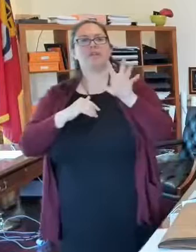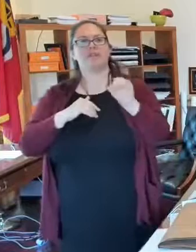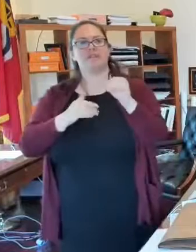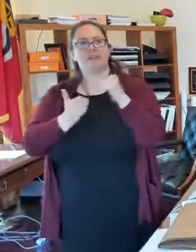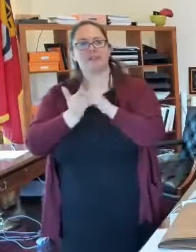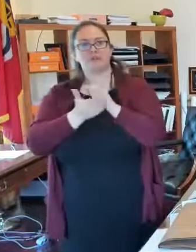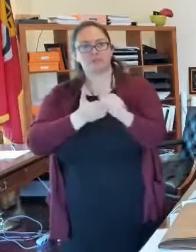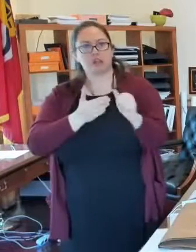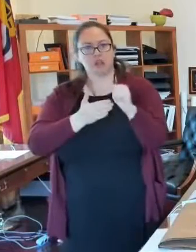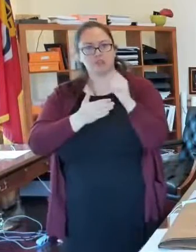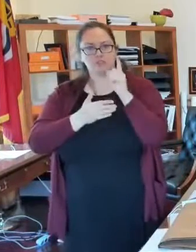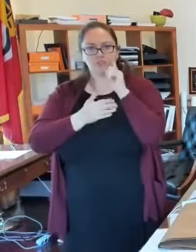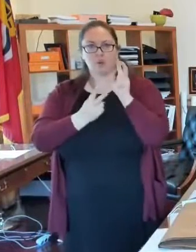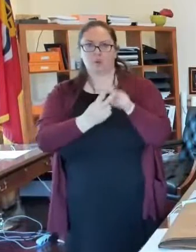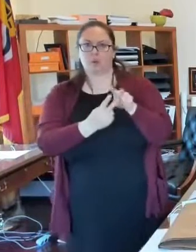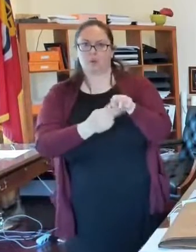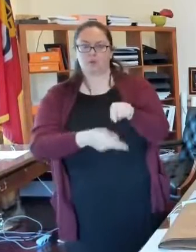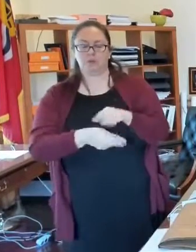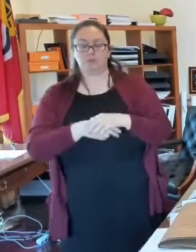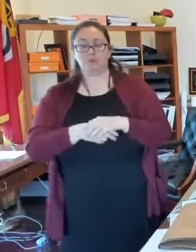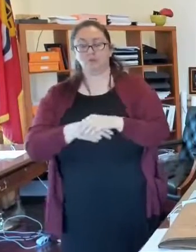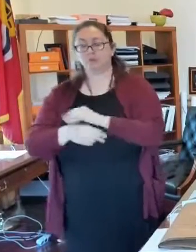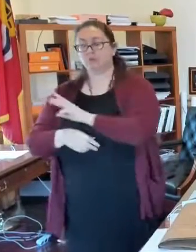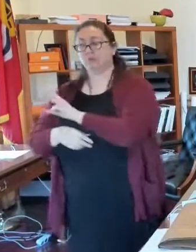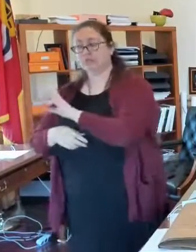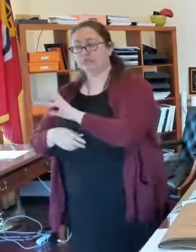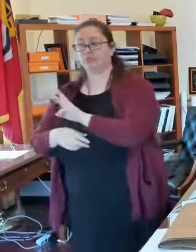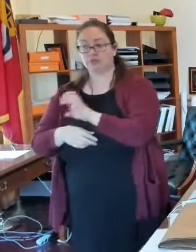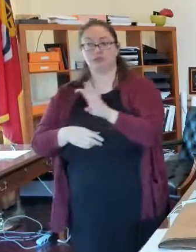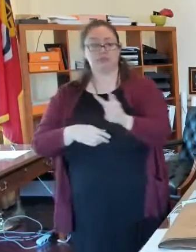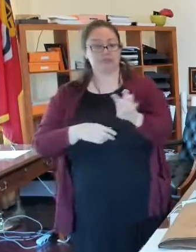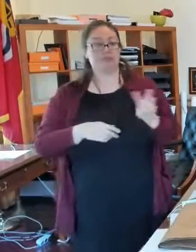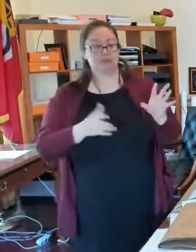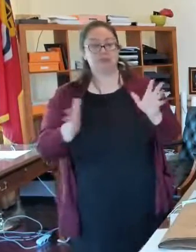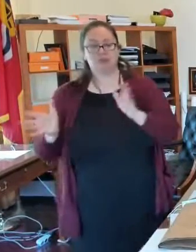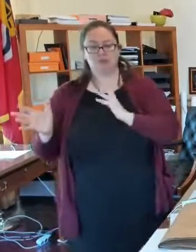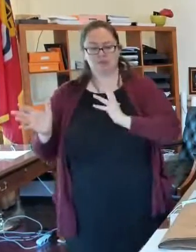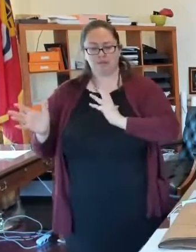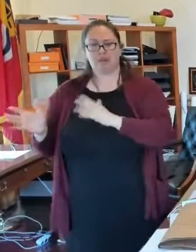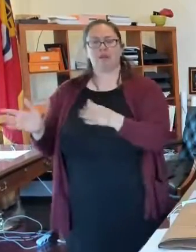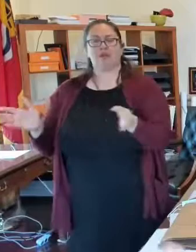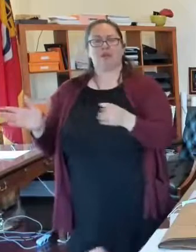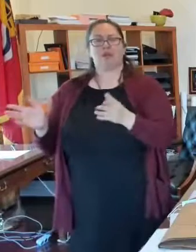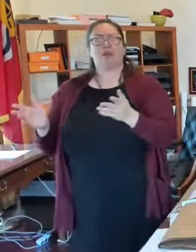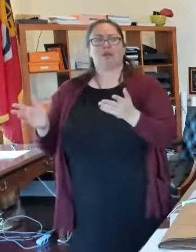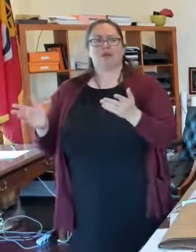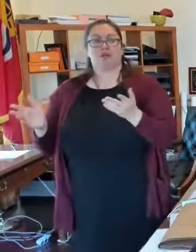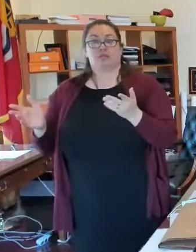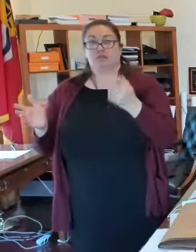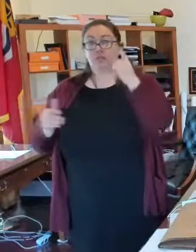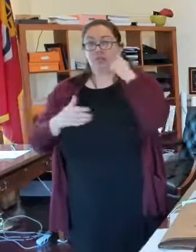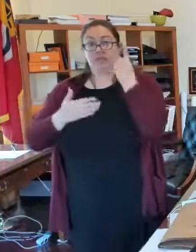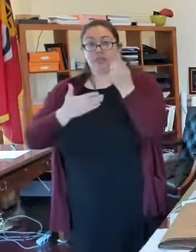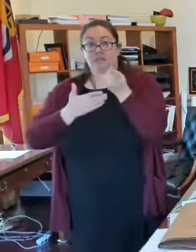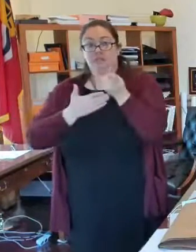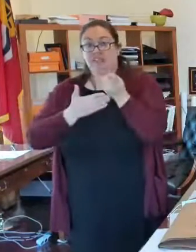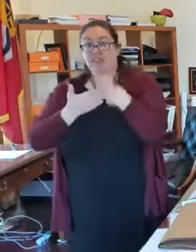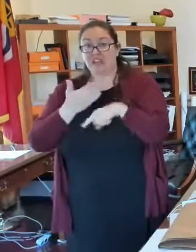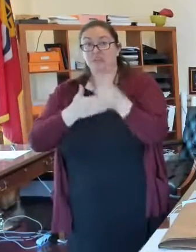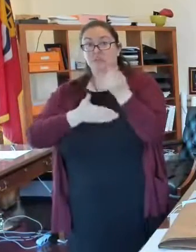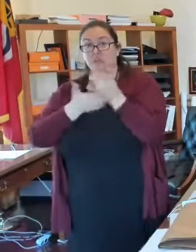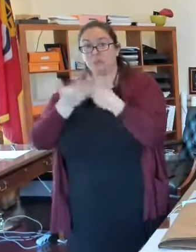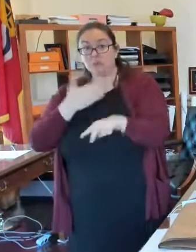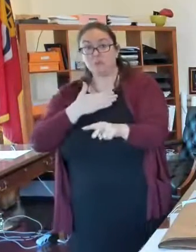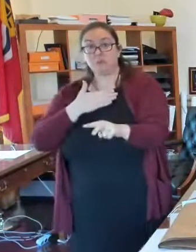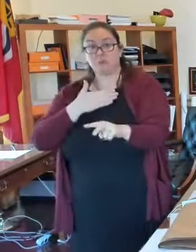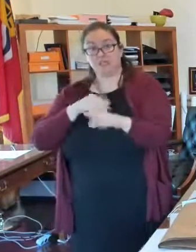$600. The thought was that those checks might be coming out next week or even the week after, but